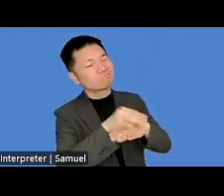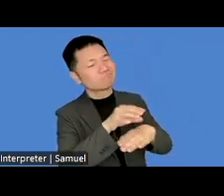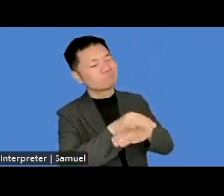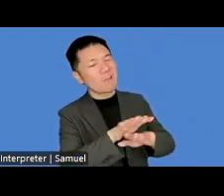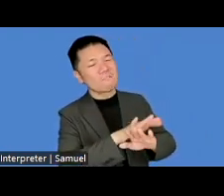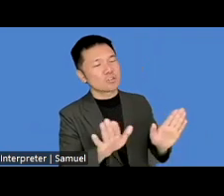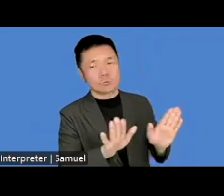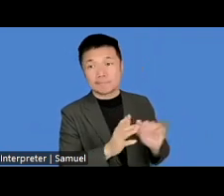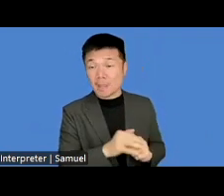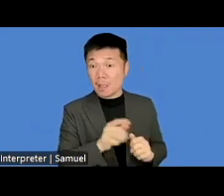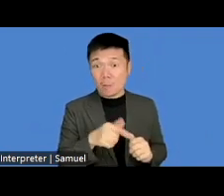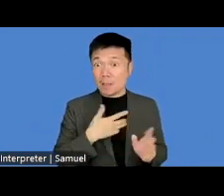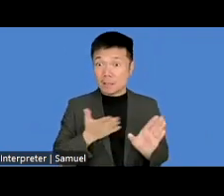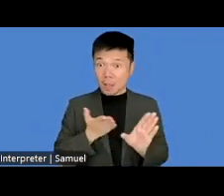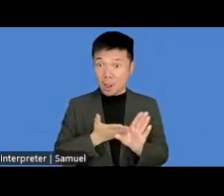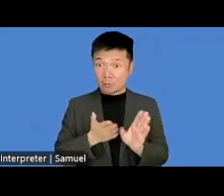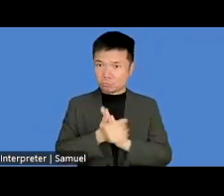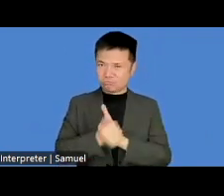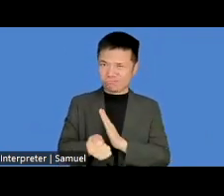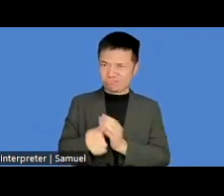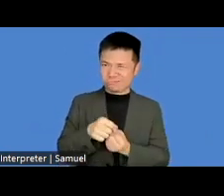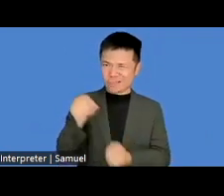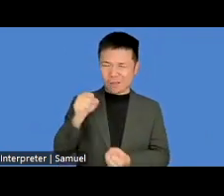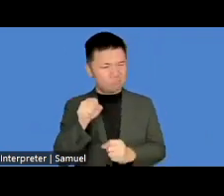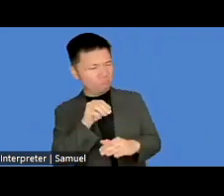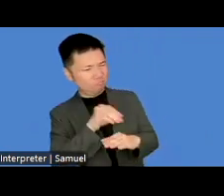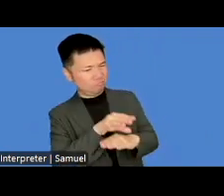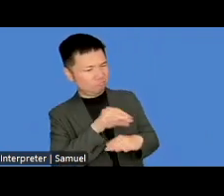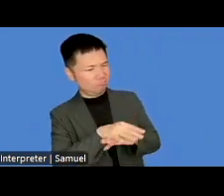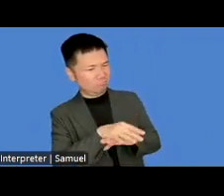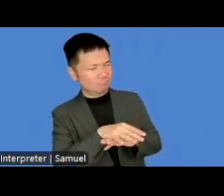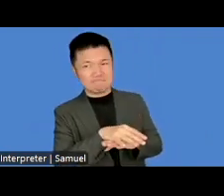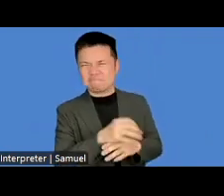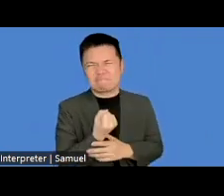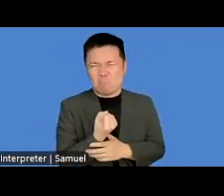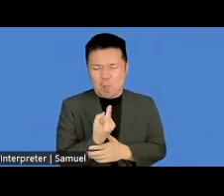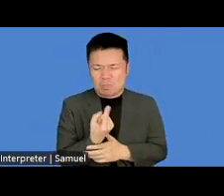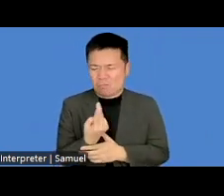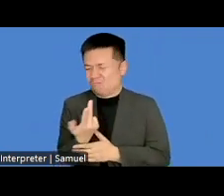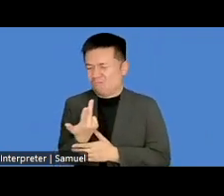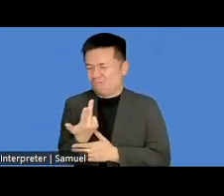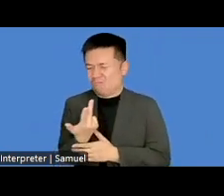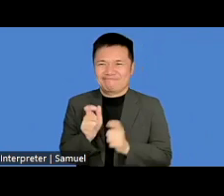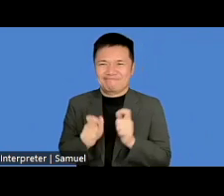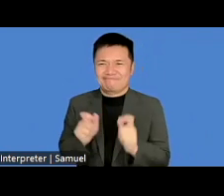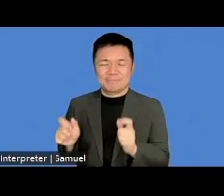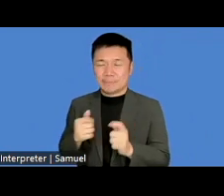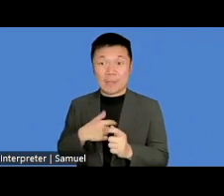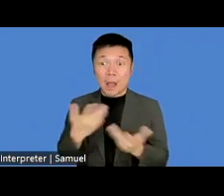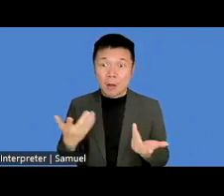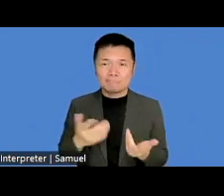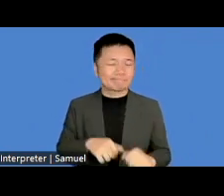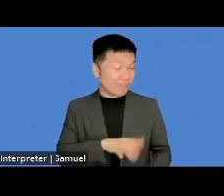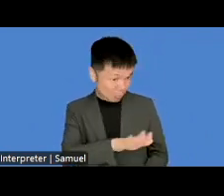few psychiatrists. And if they need, for example, a consultation, they must go through telemedicine.